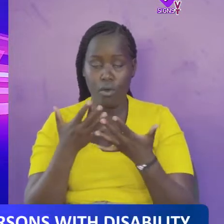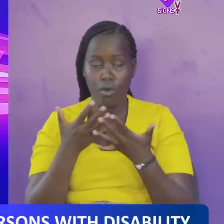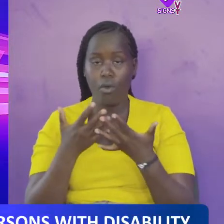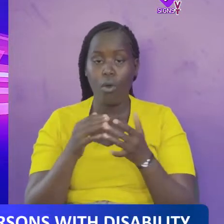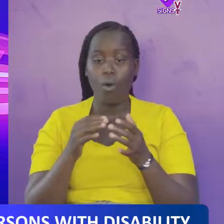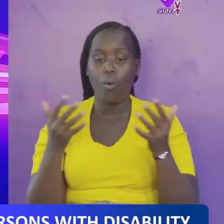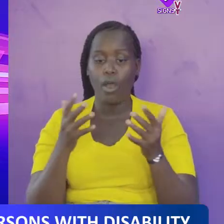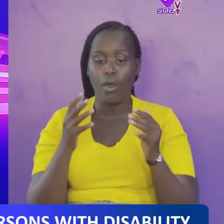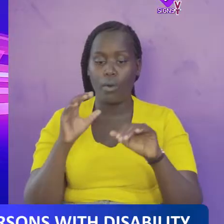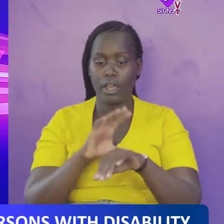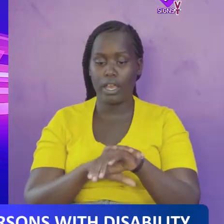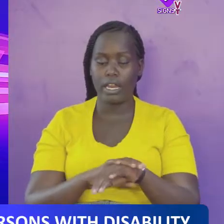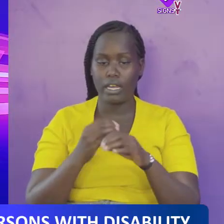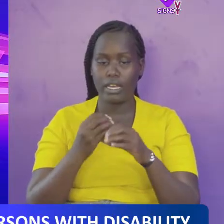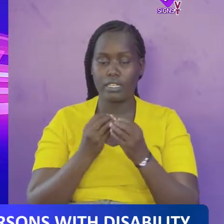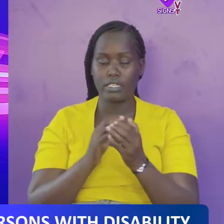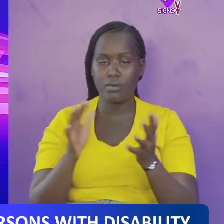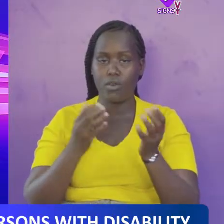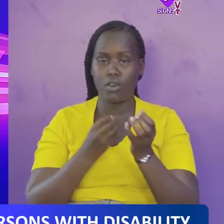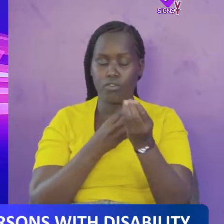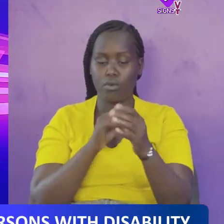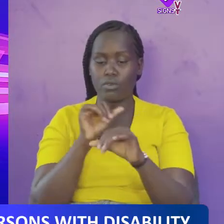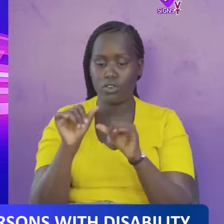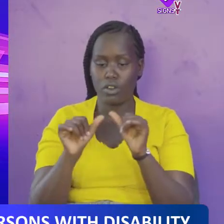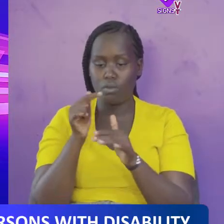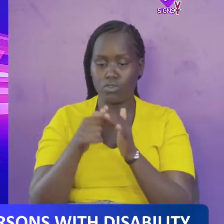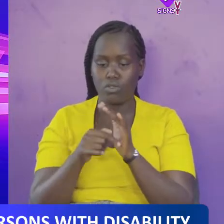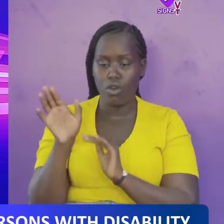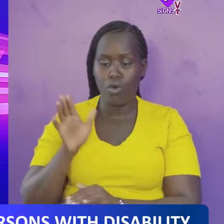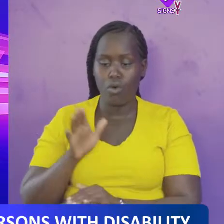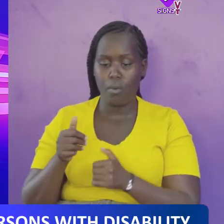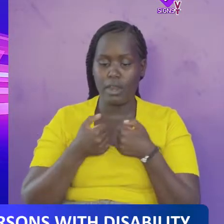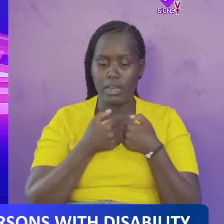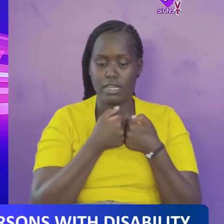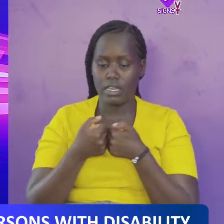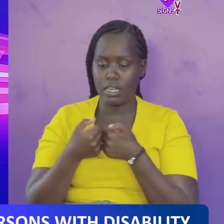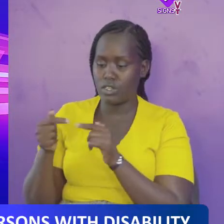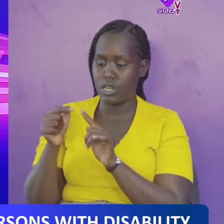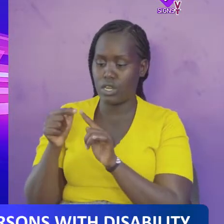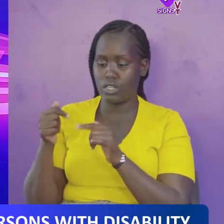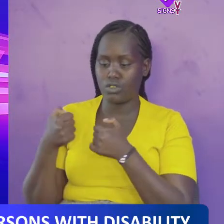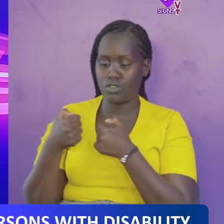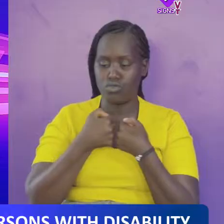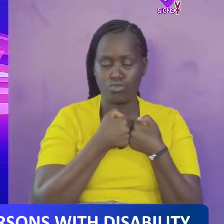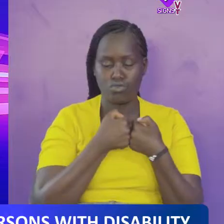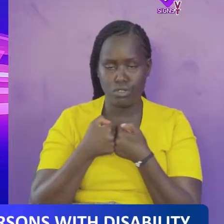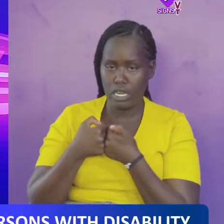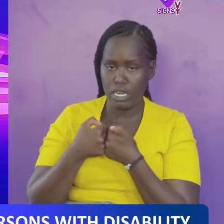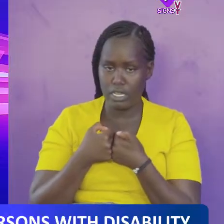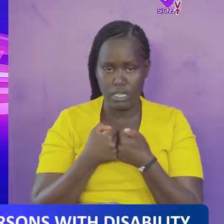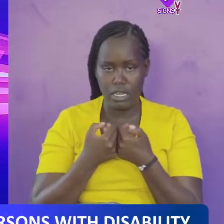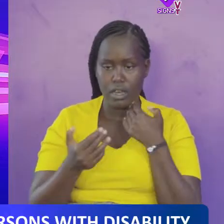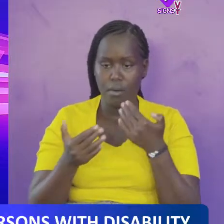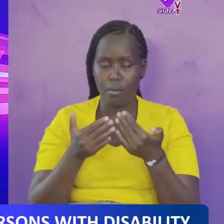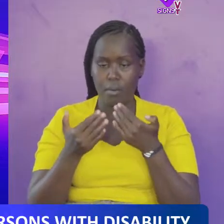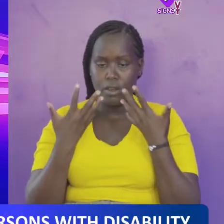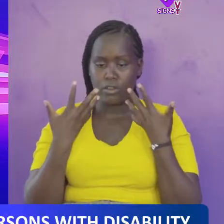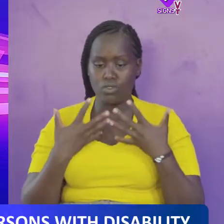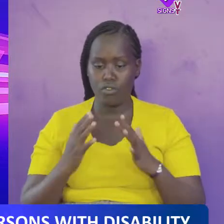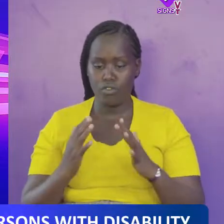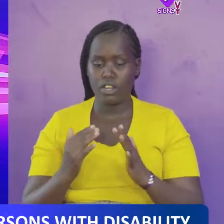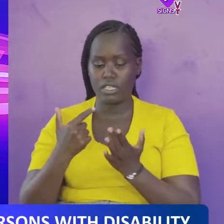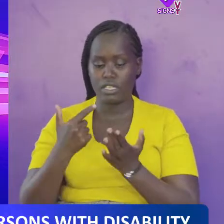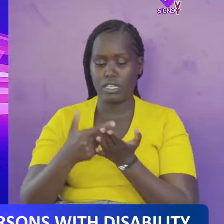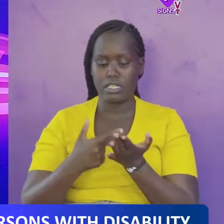information with regard to Women Challenge to Challenge. And perhaps as we wind up this conversation